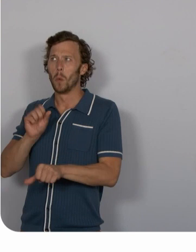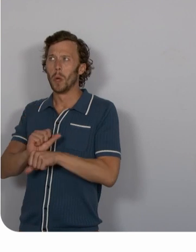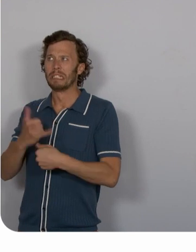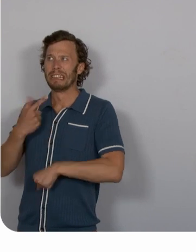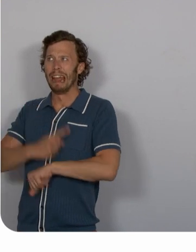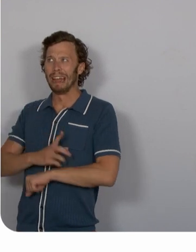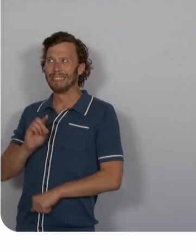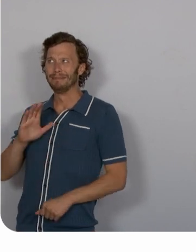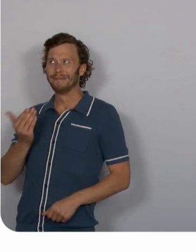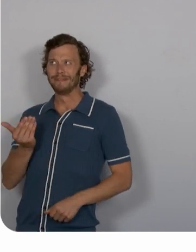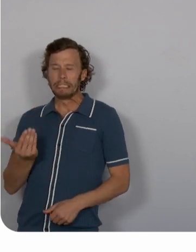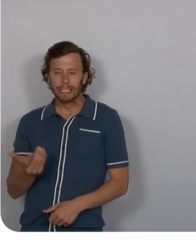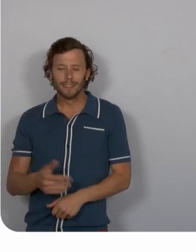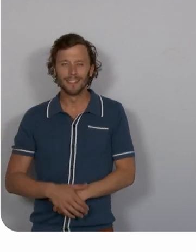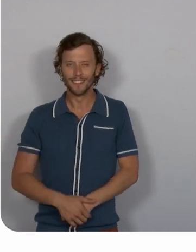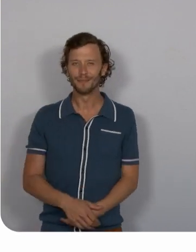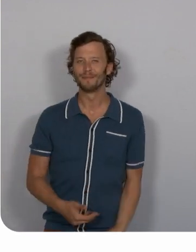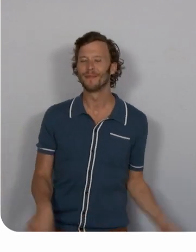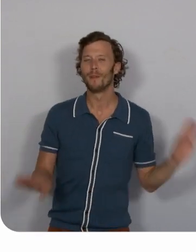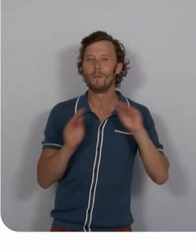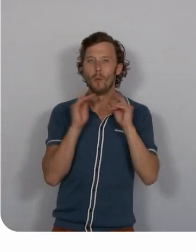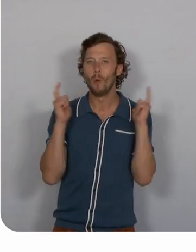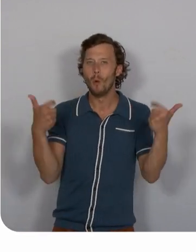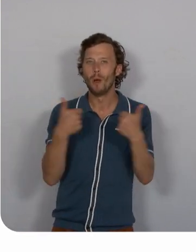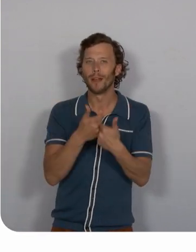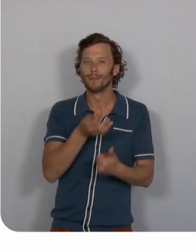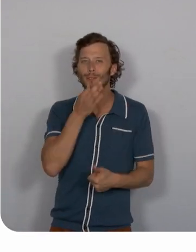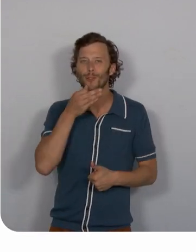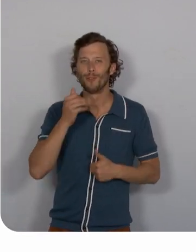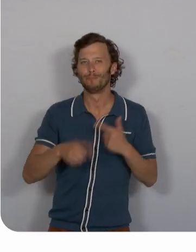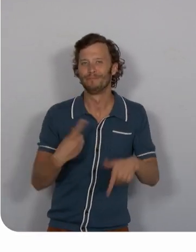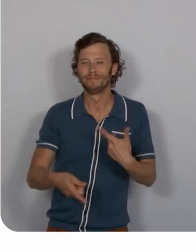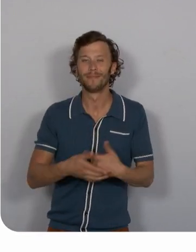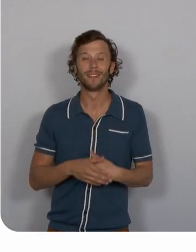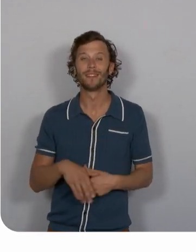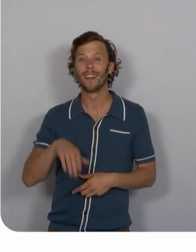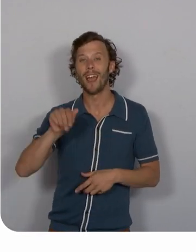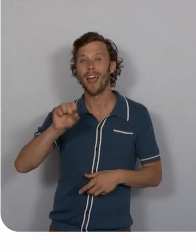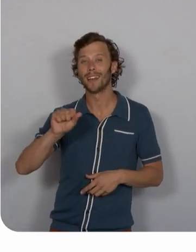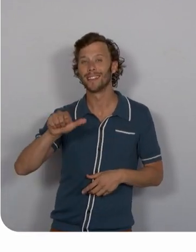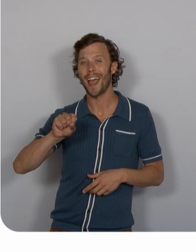There are many more big games coming. To name a few, we've got Assassin's Creed,